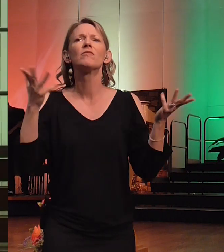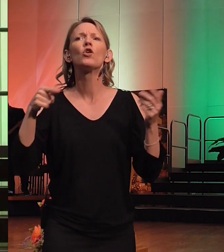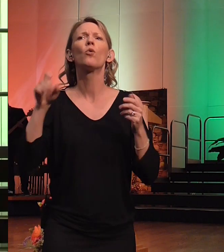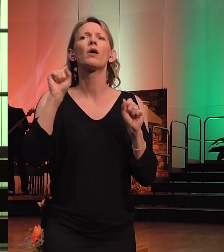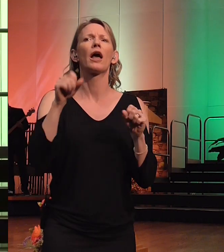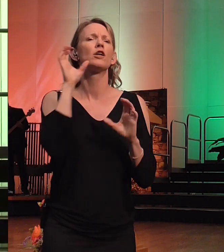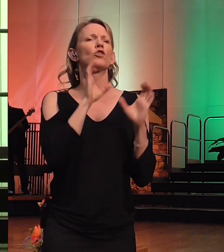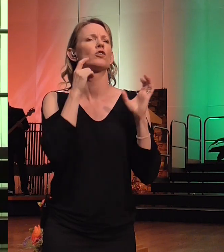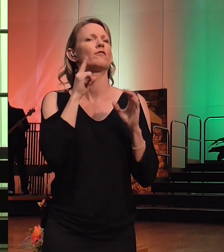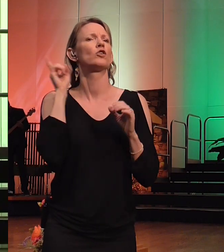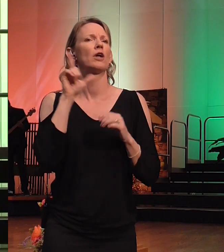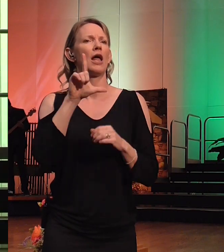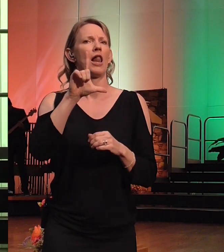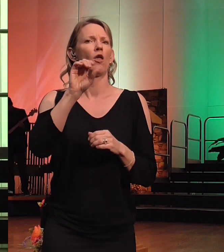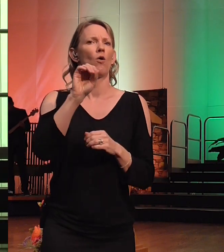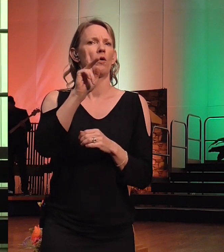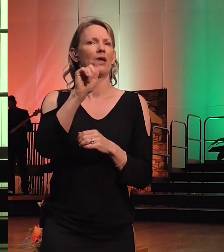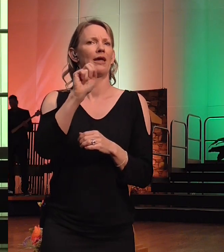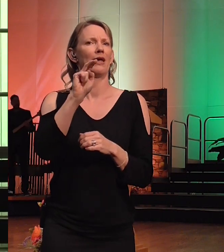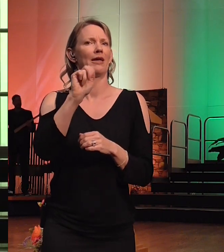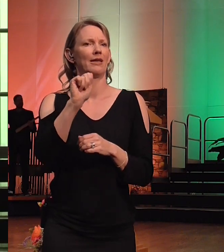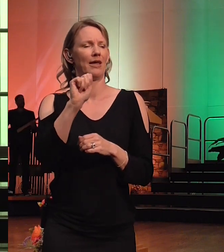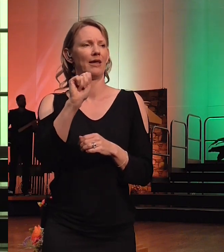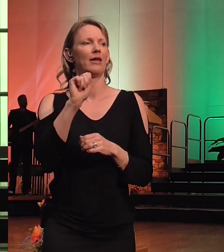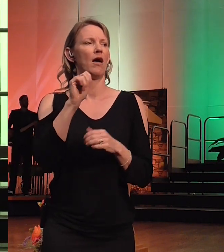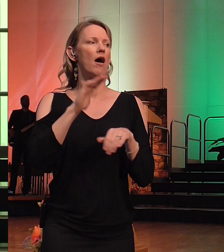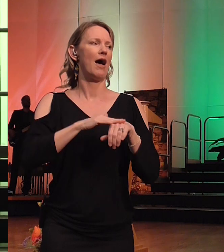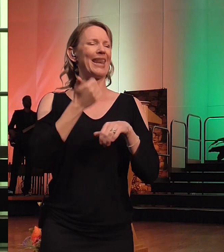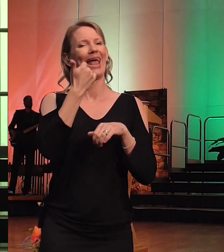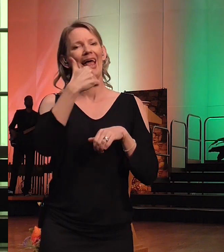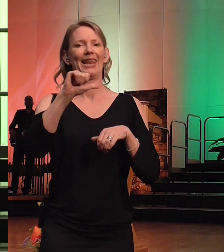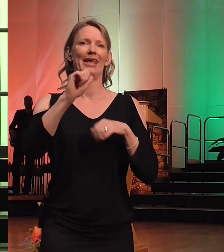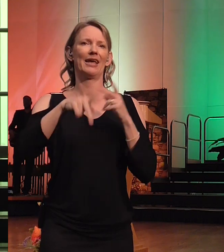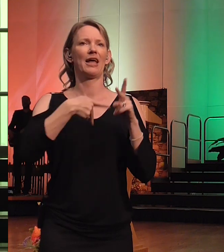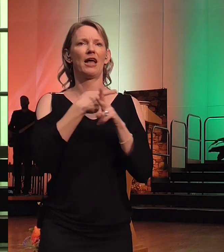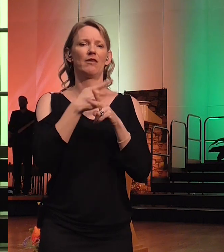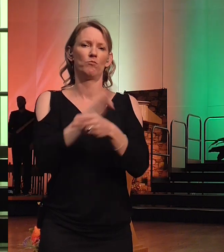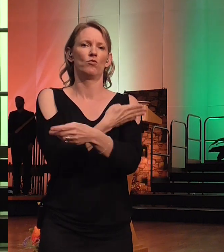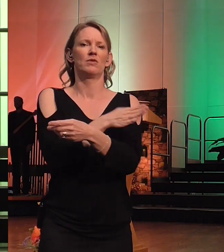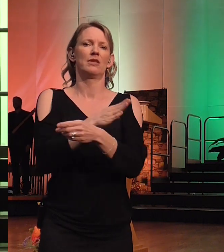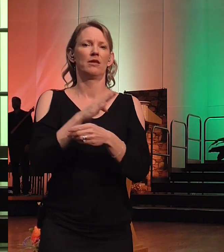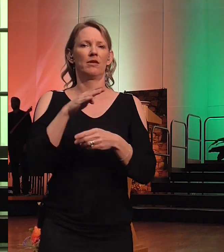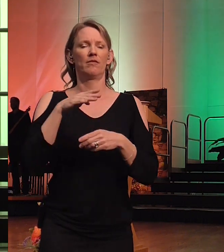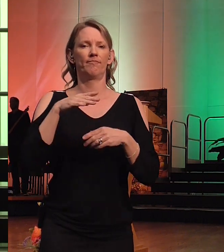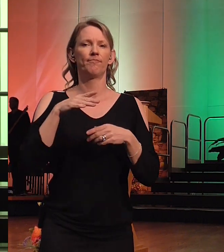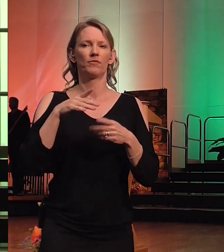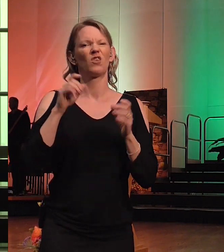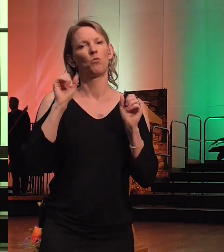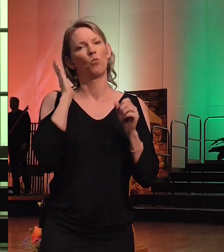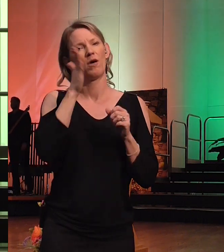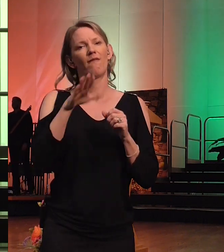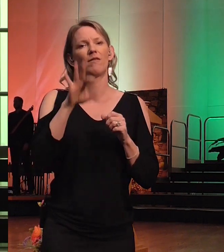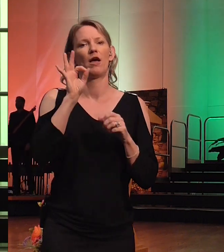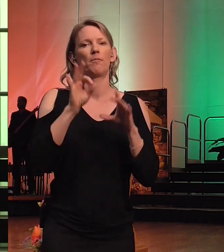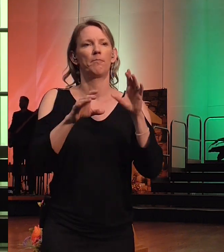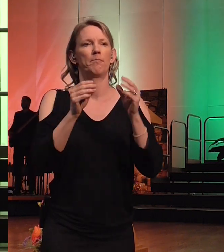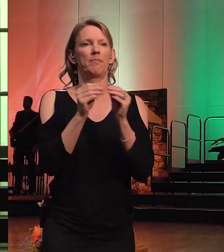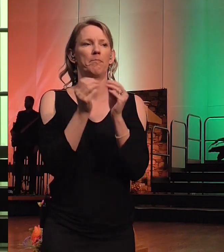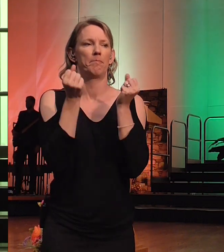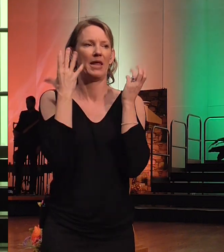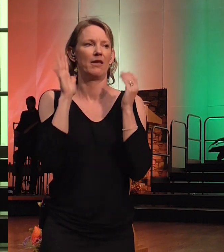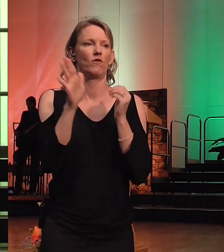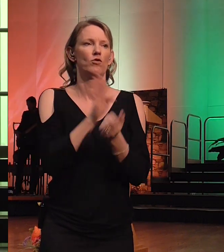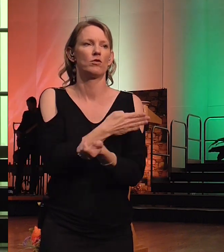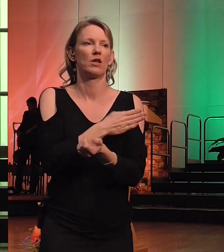tell you that you can search for Lokana, L-O-K-A-N-A, on any streaming platform, and you'll find several songs there. My favorite is